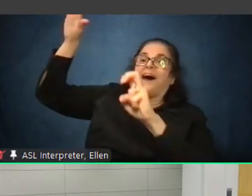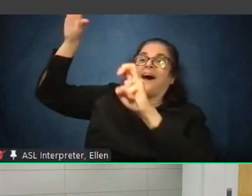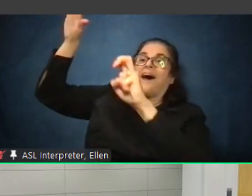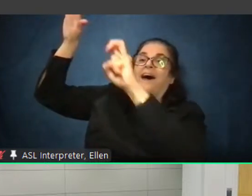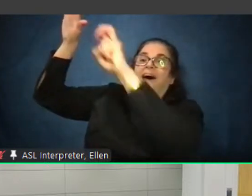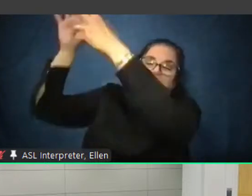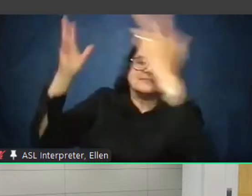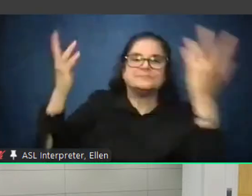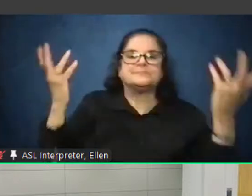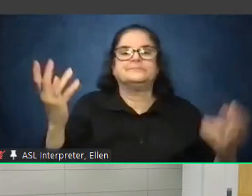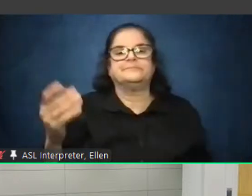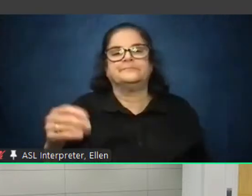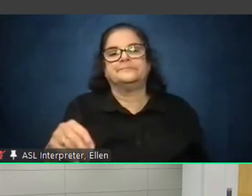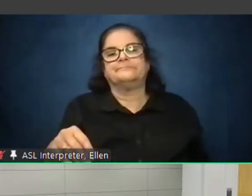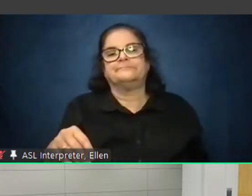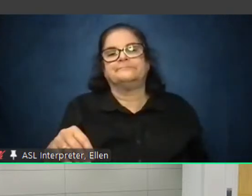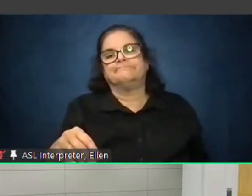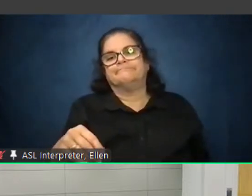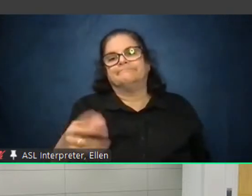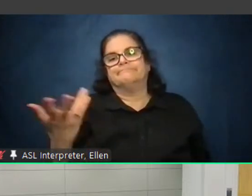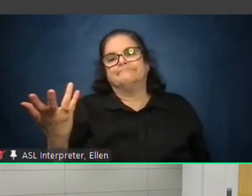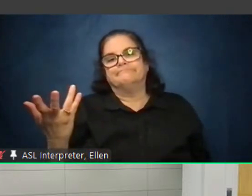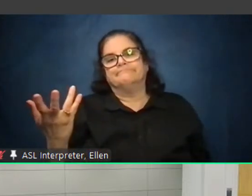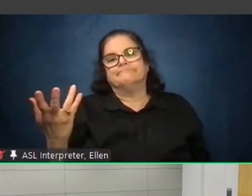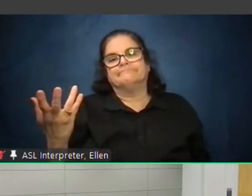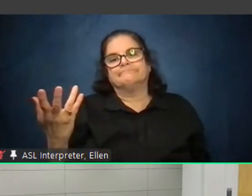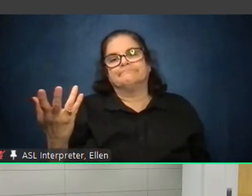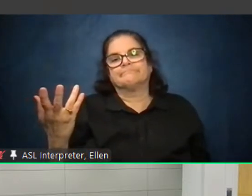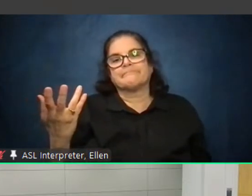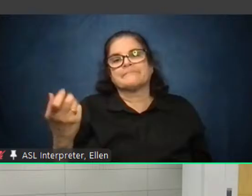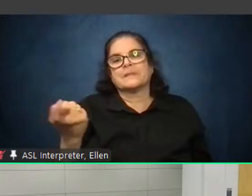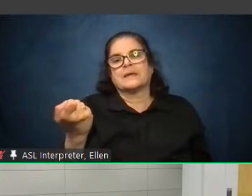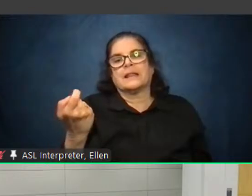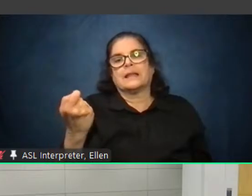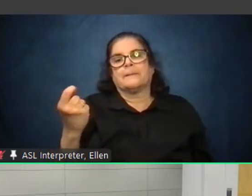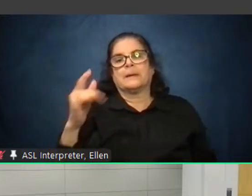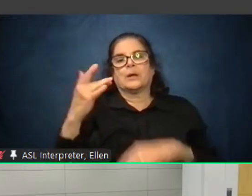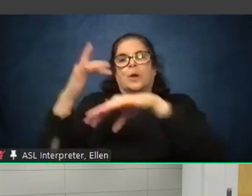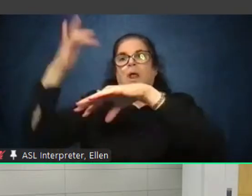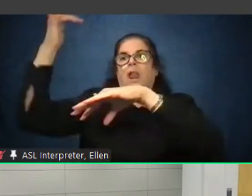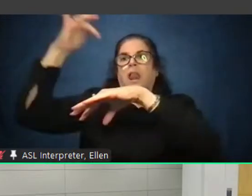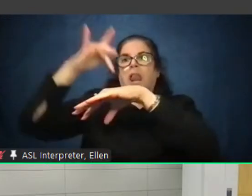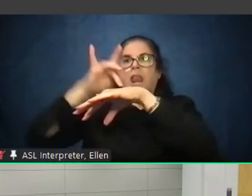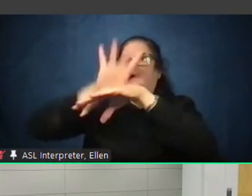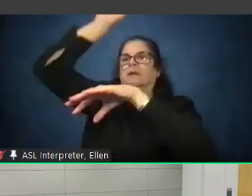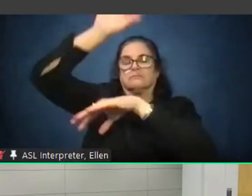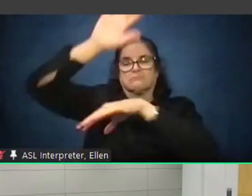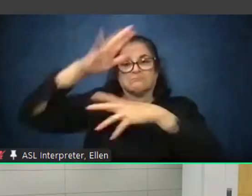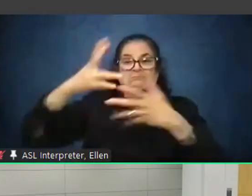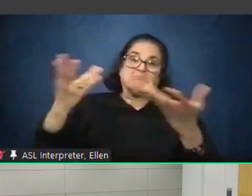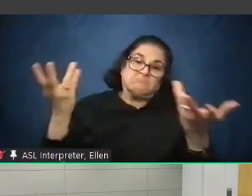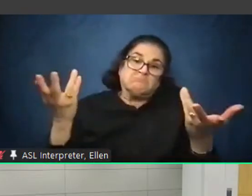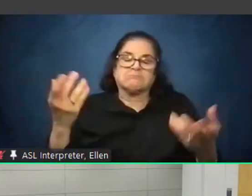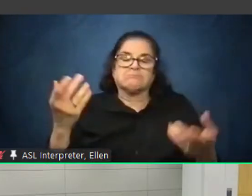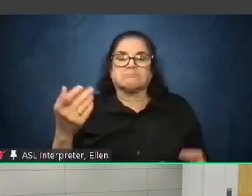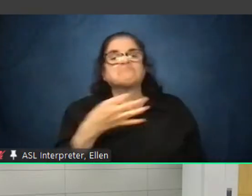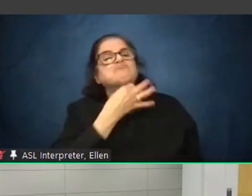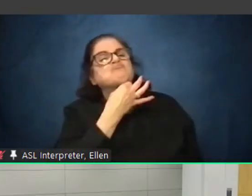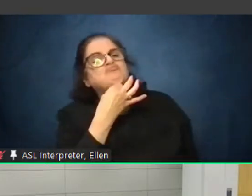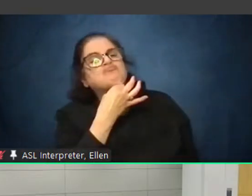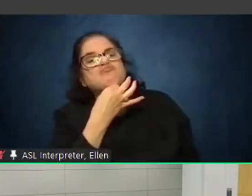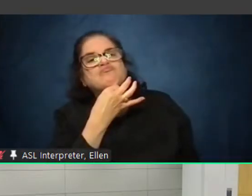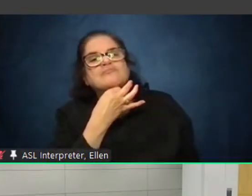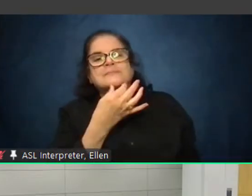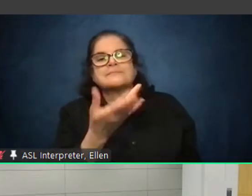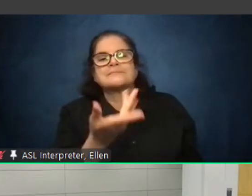a big difference. And I think they actually help reflect a little bit of the lighting a little bit around. Okay, cool. I just wanted to double check and I'm very focused on it because it's kind